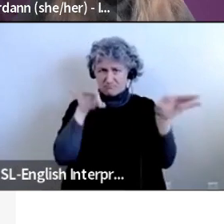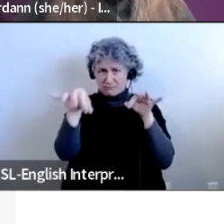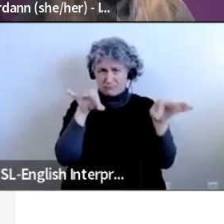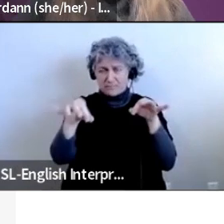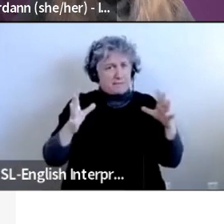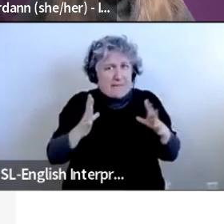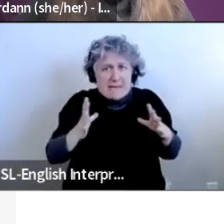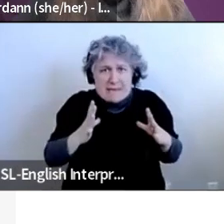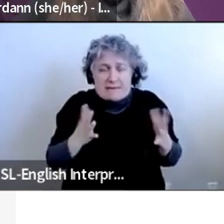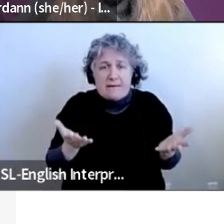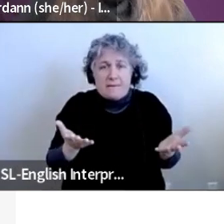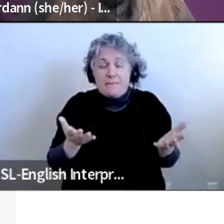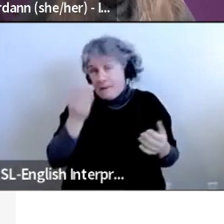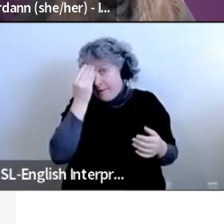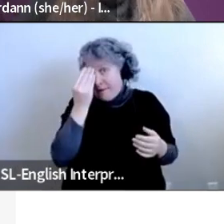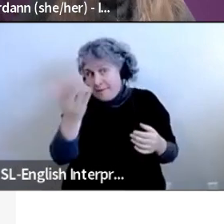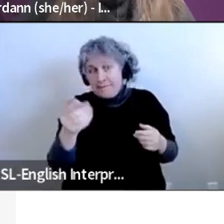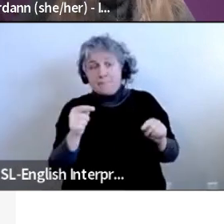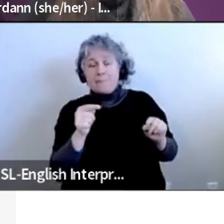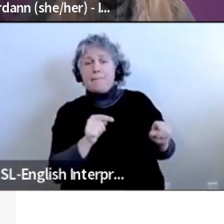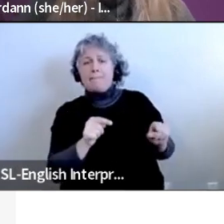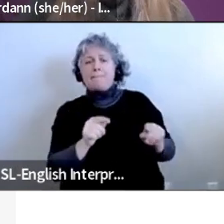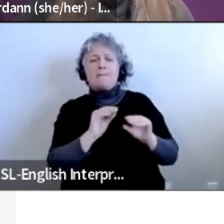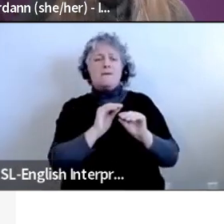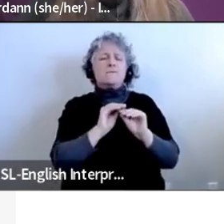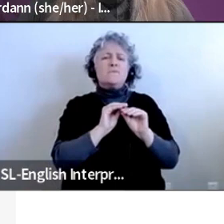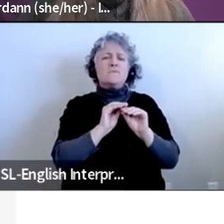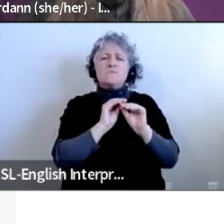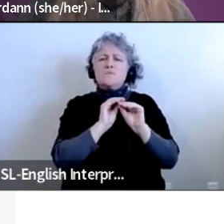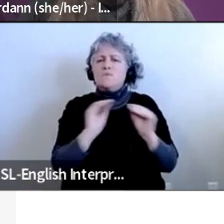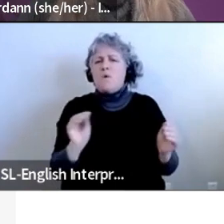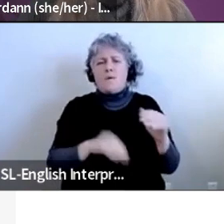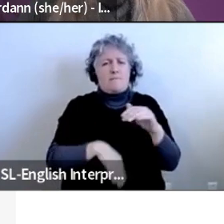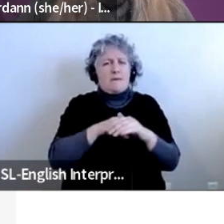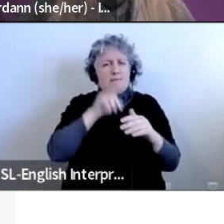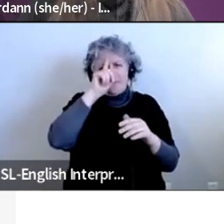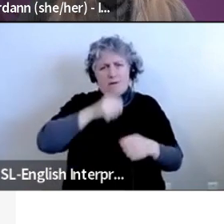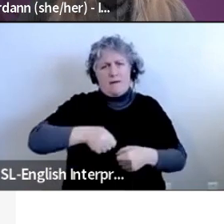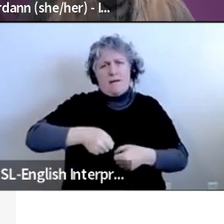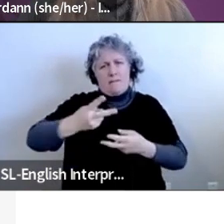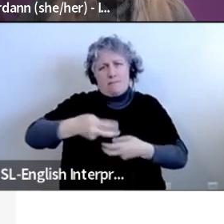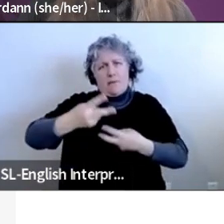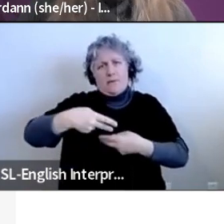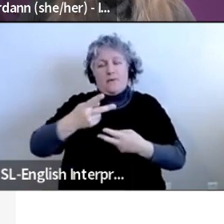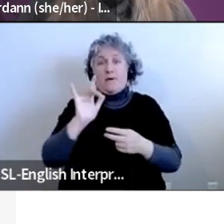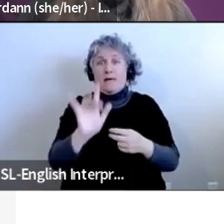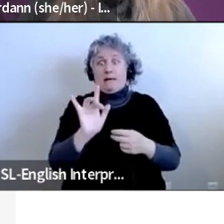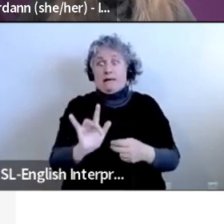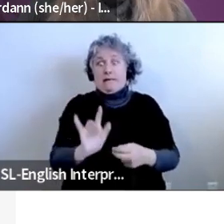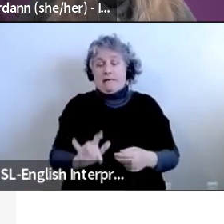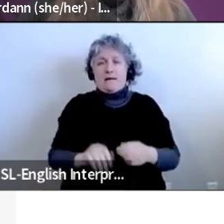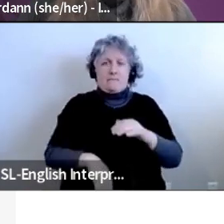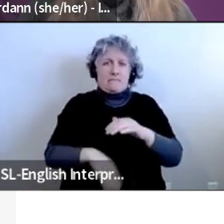I'll just mention for this section, there is no maximum for the number of uploads you can put here and the number of links,